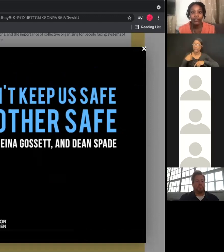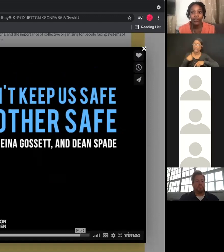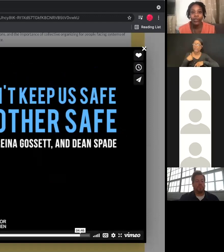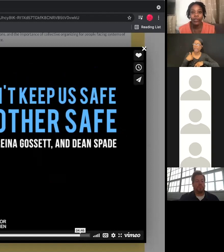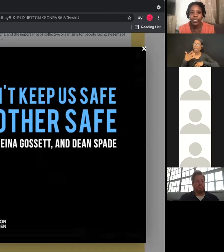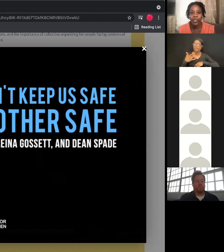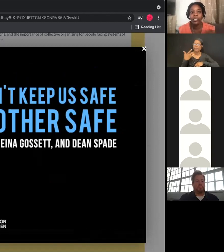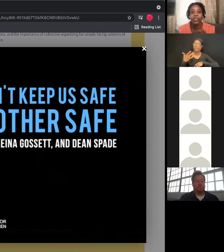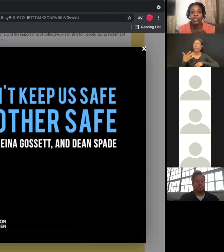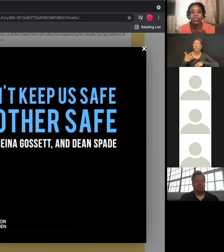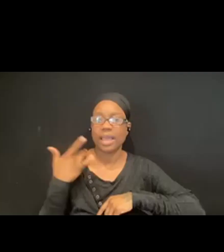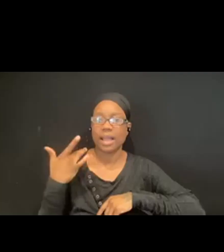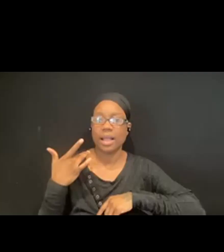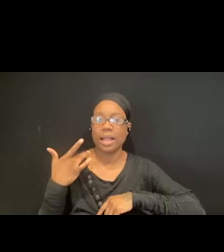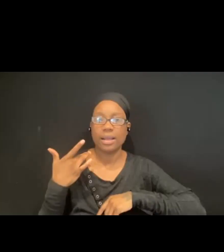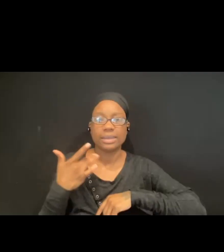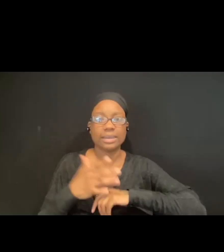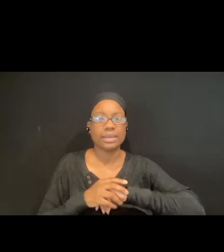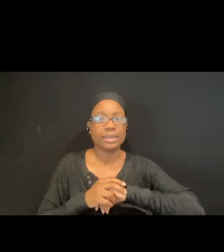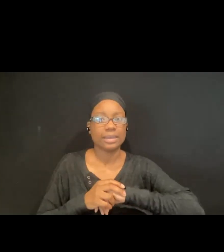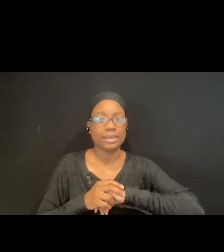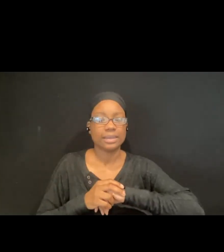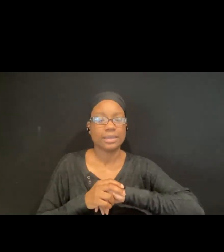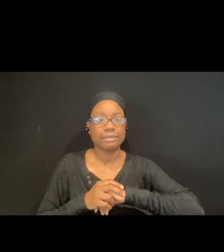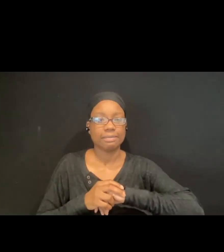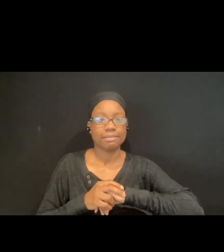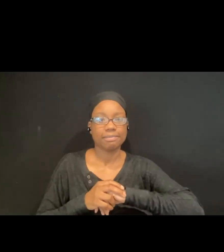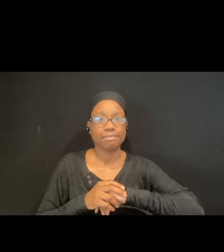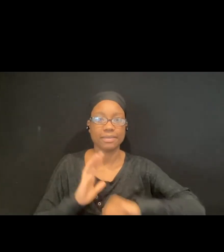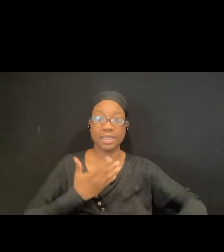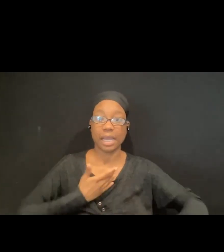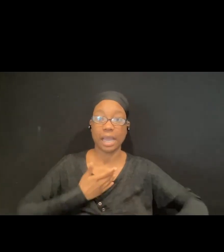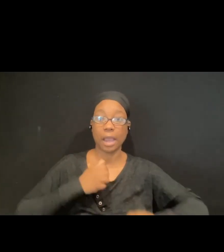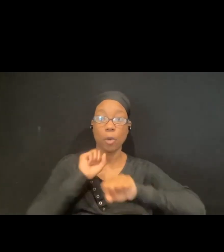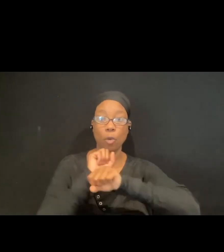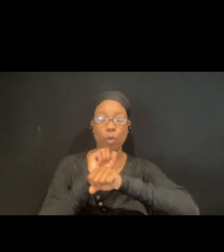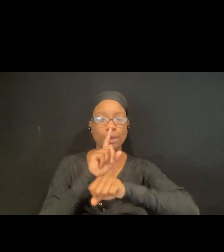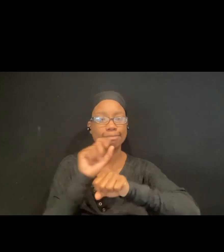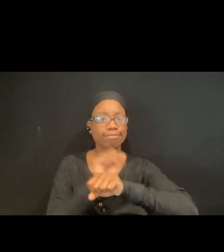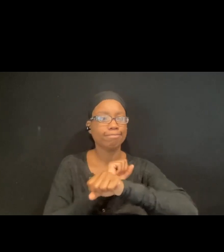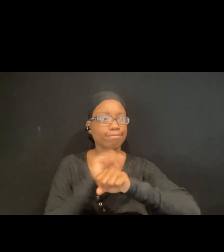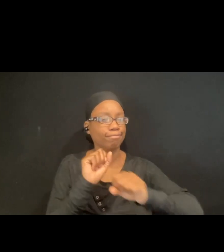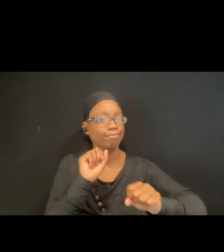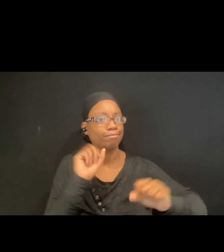of the places that where I felt like the work that we do was reflected in some of the other